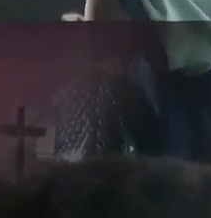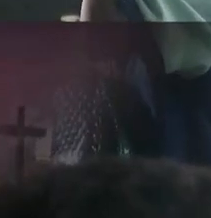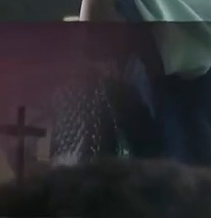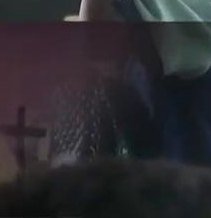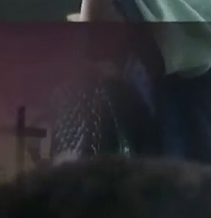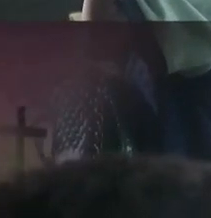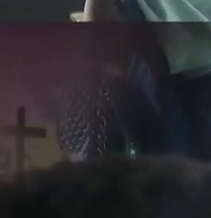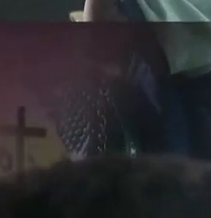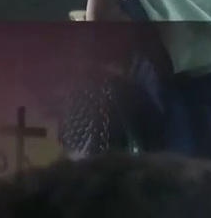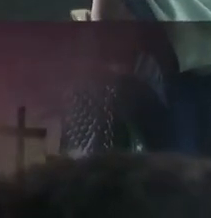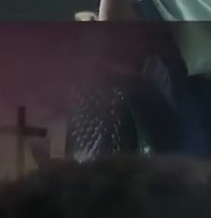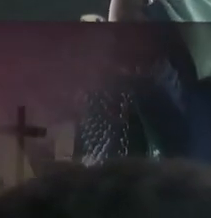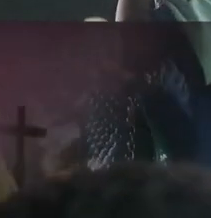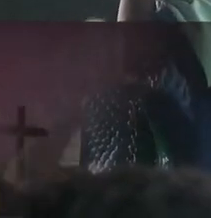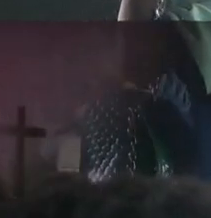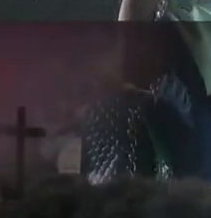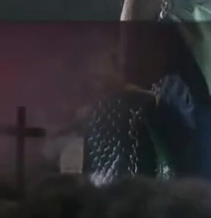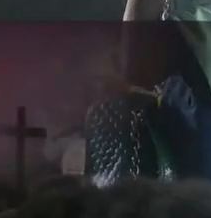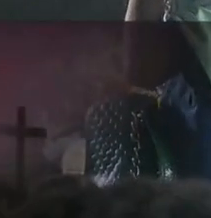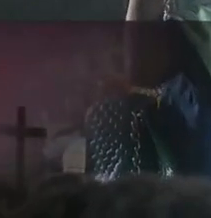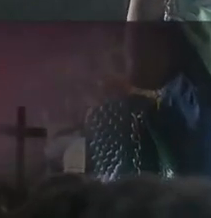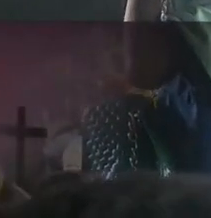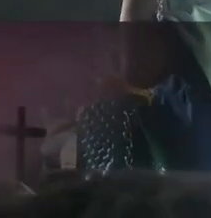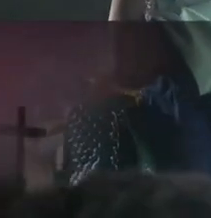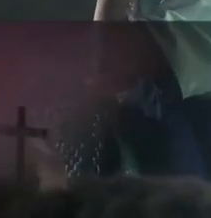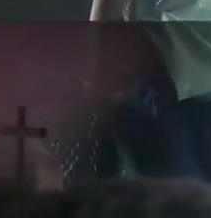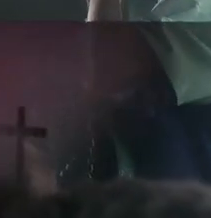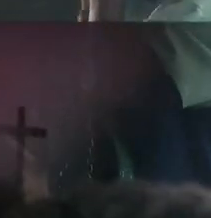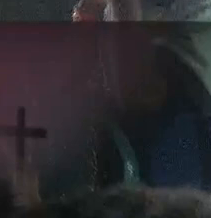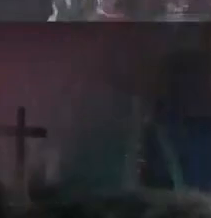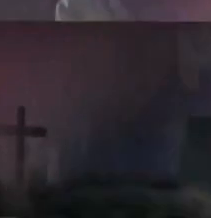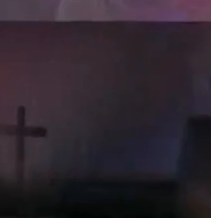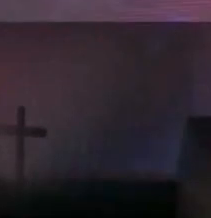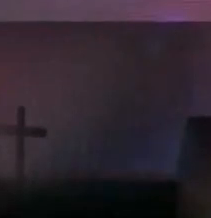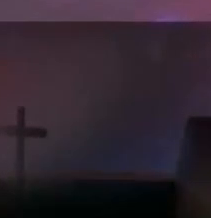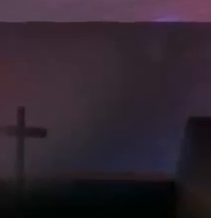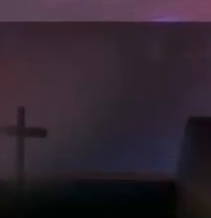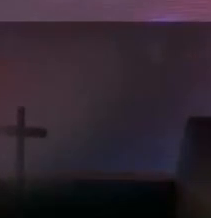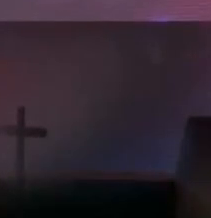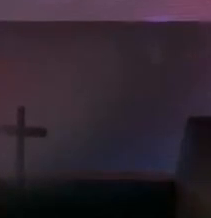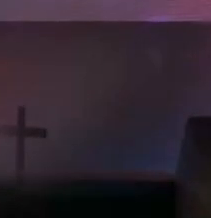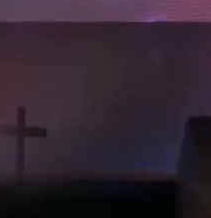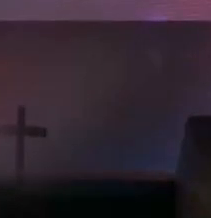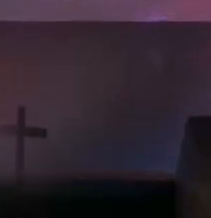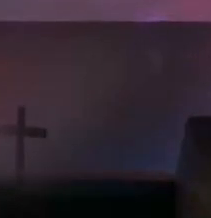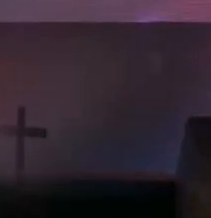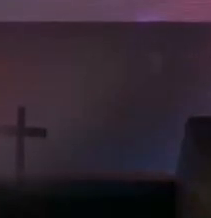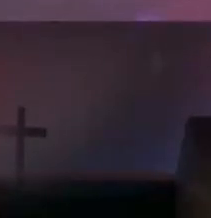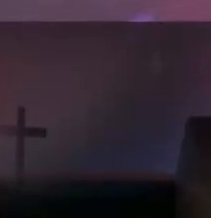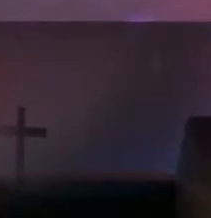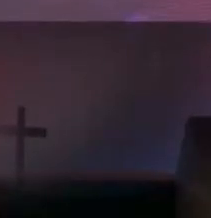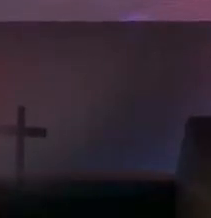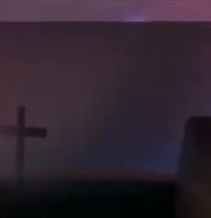left. Please, can you raise up your hand? If you are finished, please,